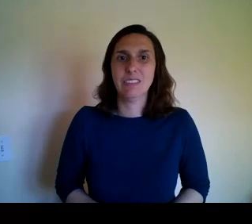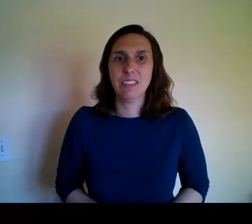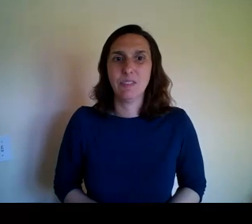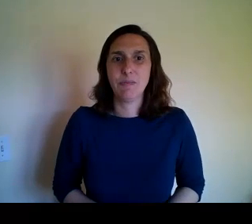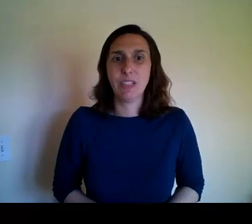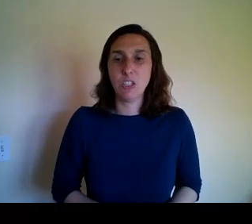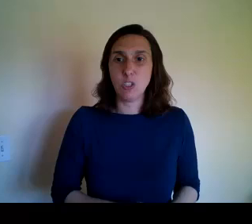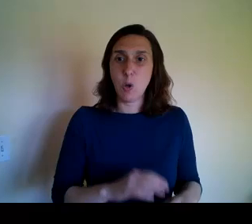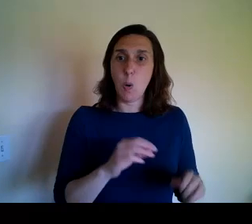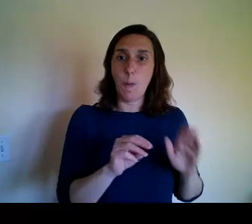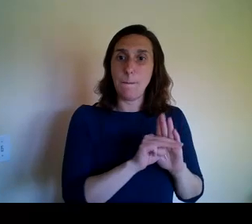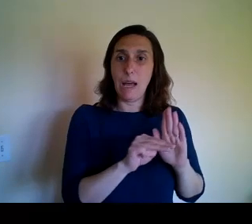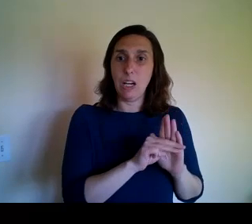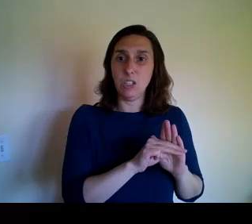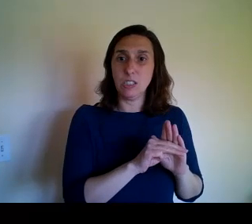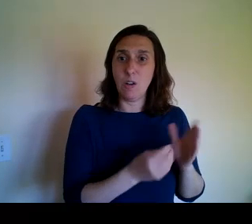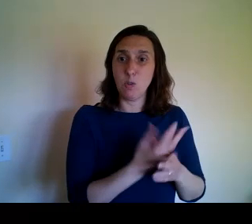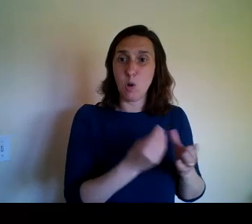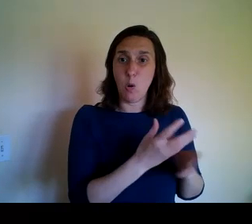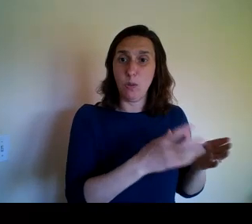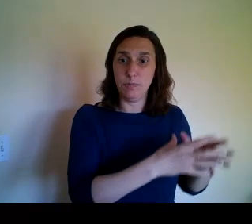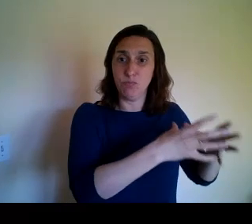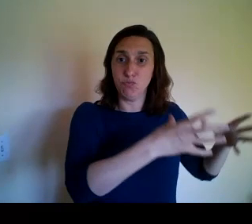of growth